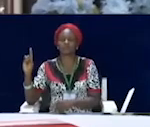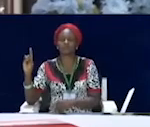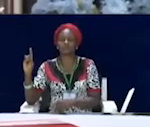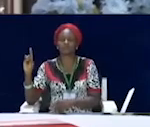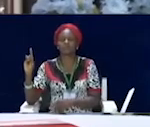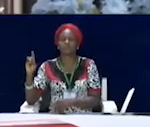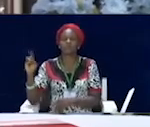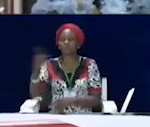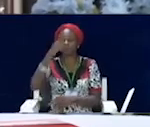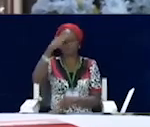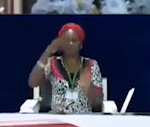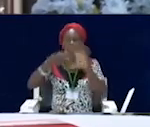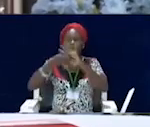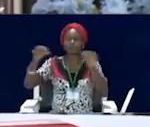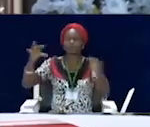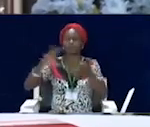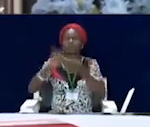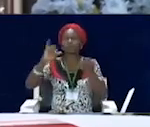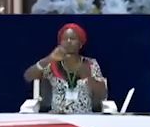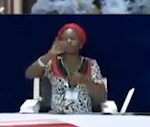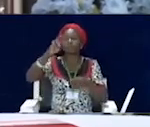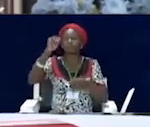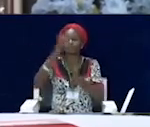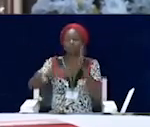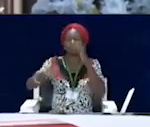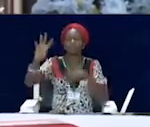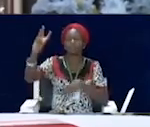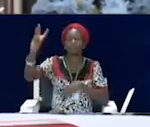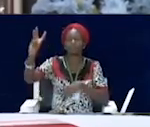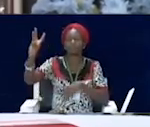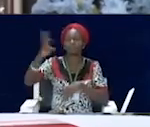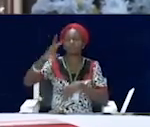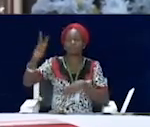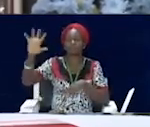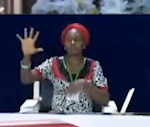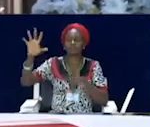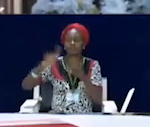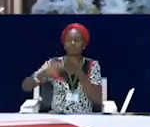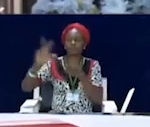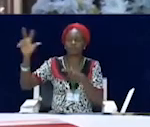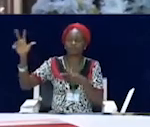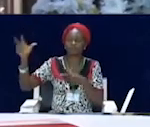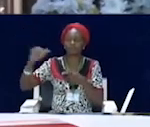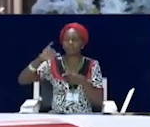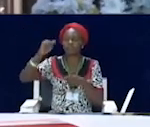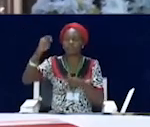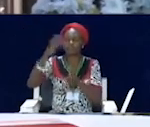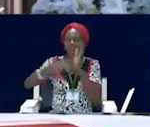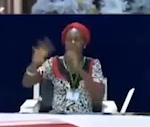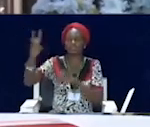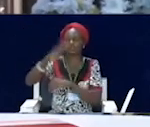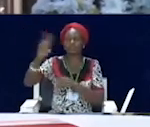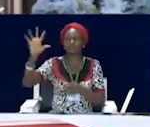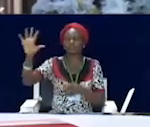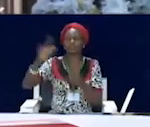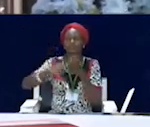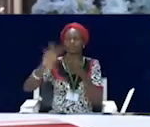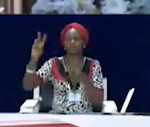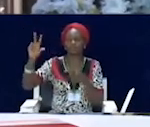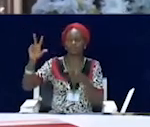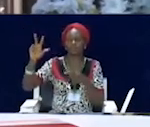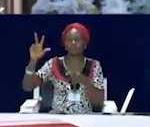You know the story. John chapter 6 from verse 5 to 30. John 6, 5 to 30. He